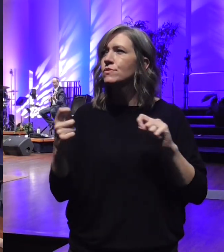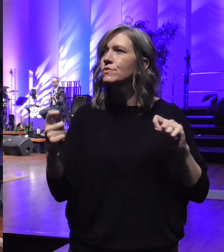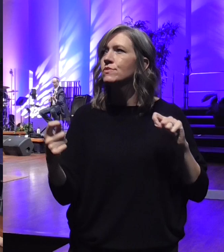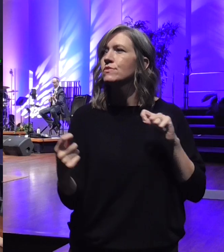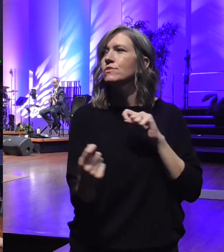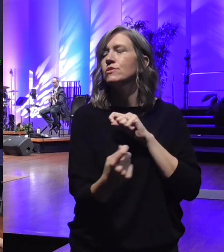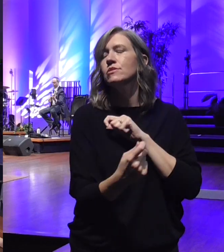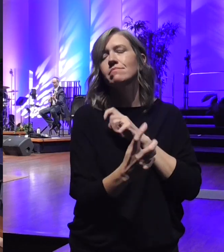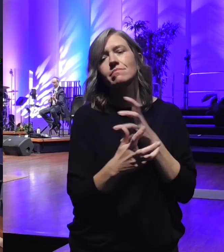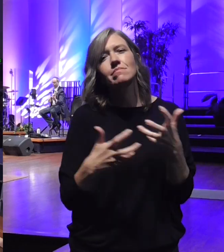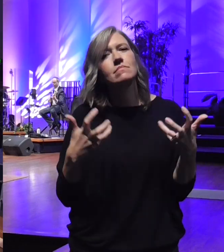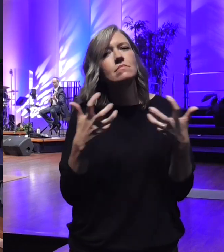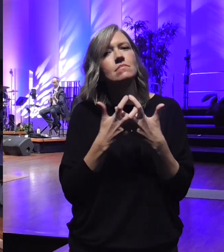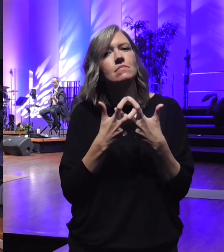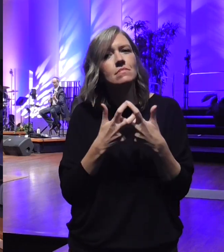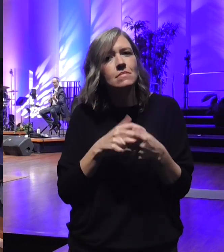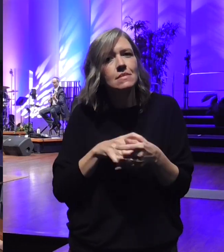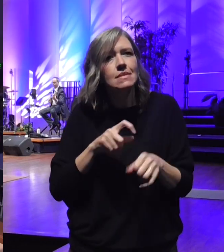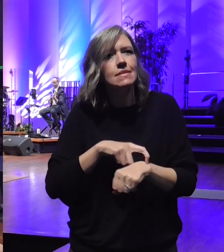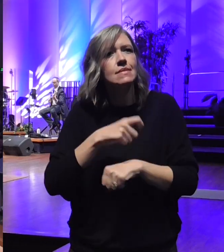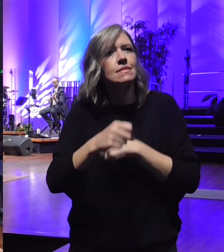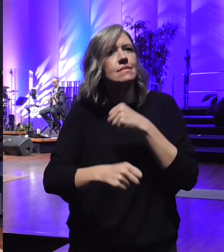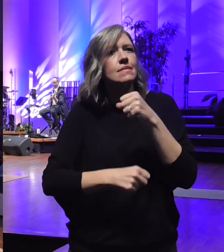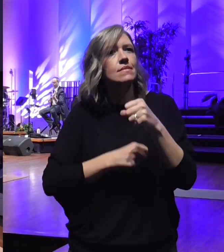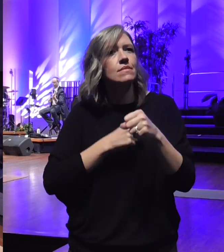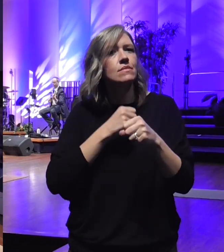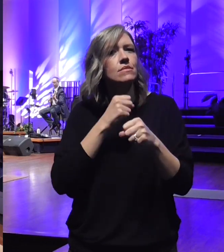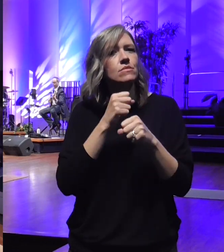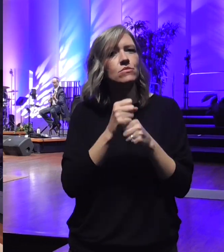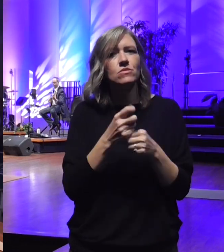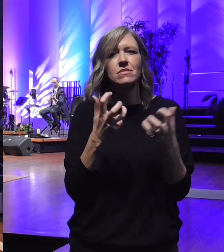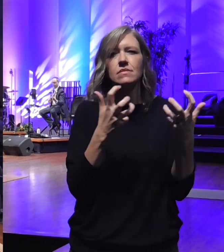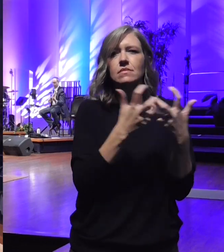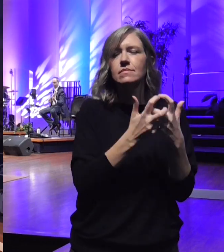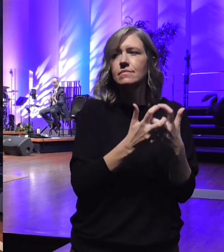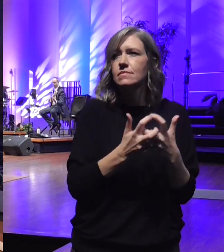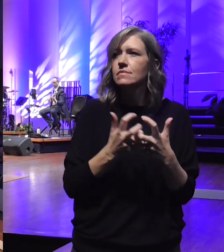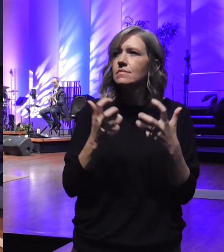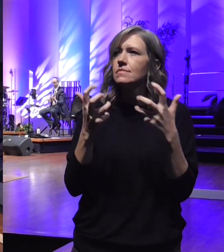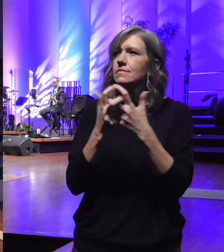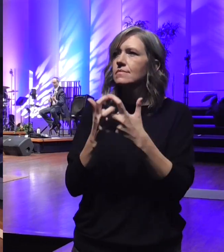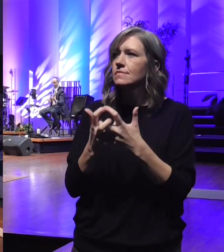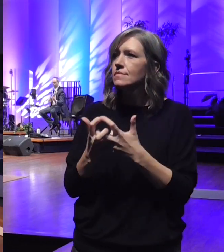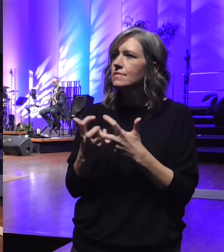turn, turn. There is a season, turn, turn.